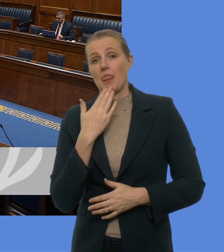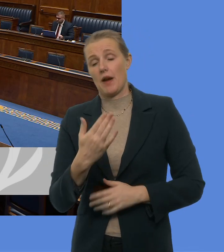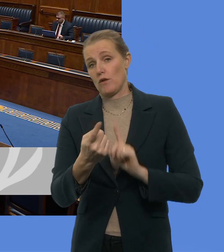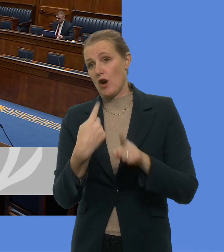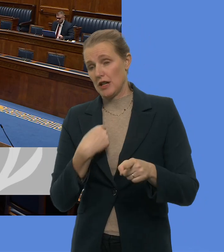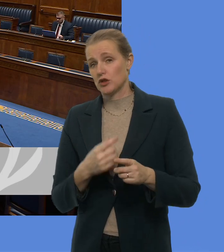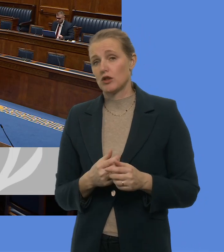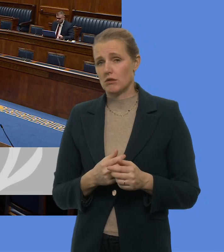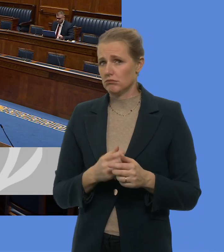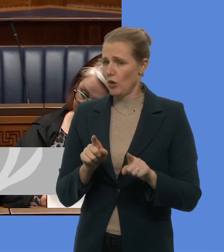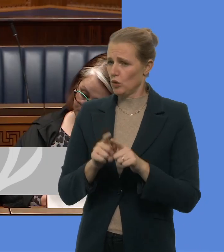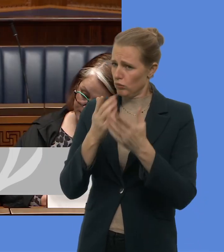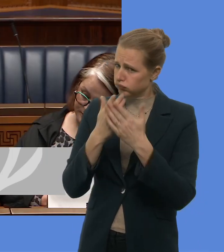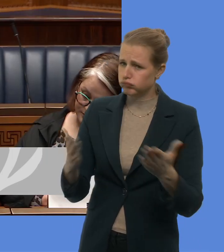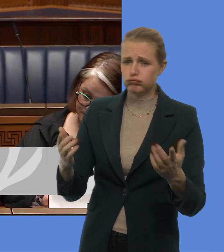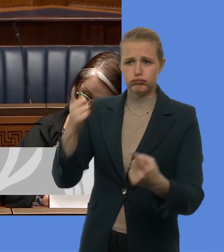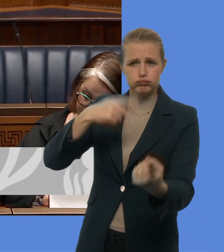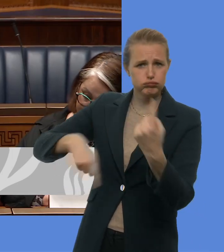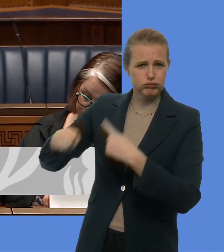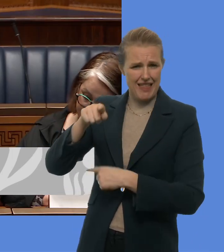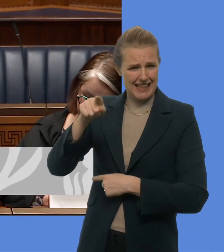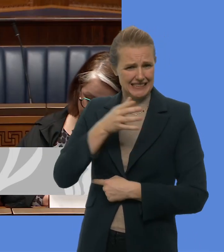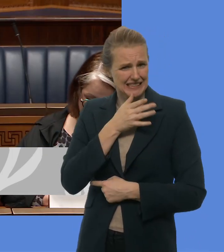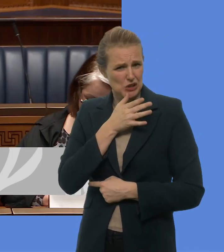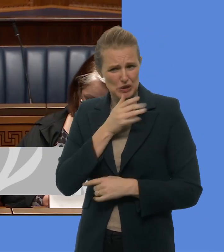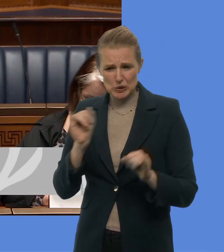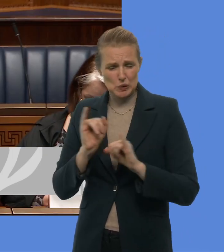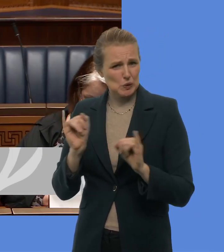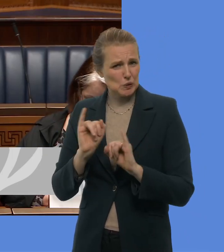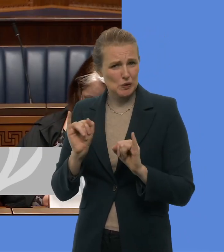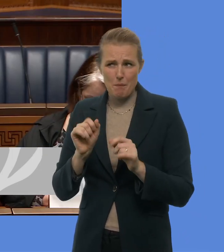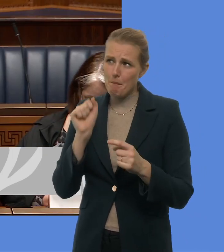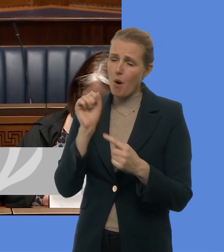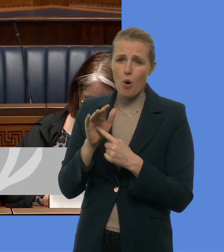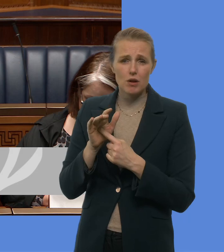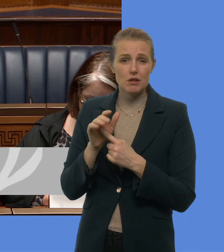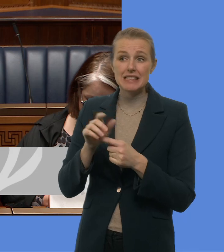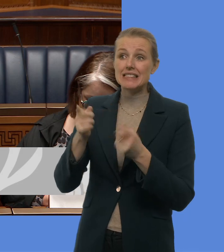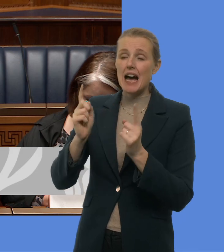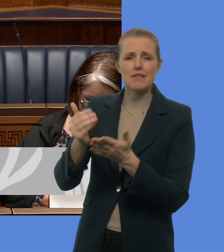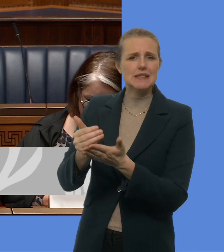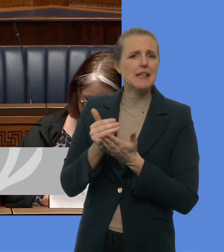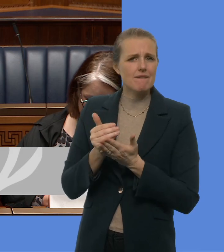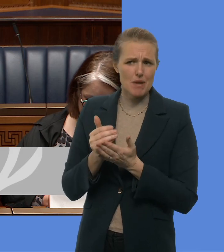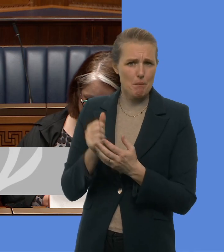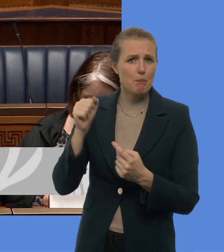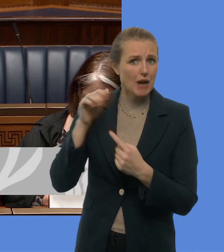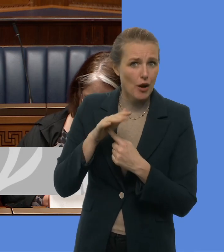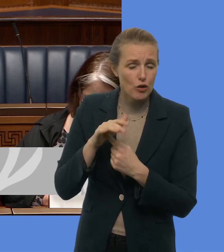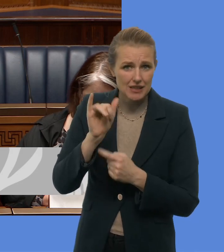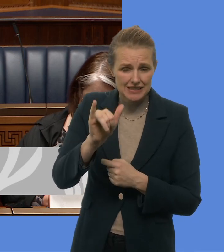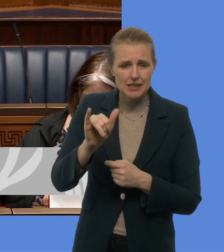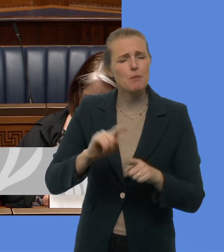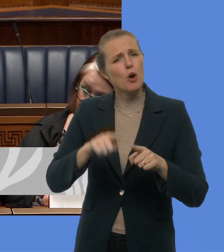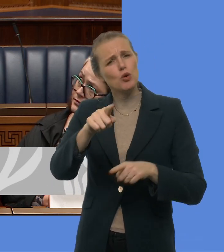answer and recognise, of course, the seriousness of safety of staff, and that must be a priority. But can I ask the Minister if he's